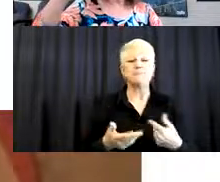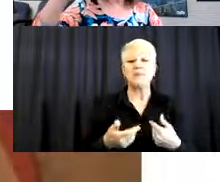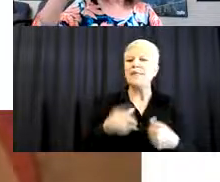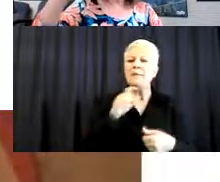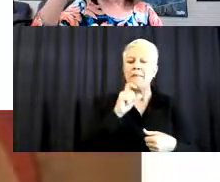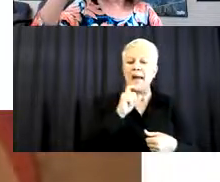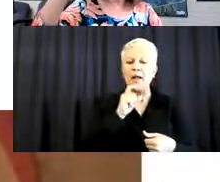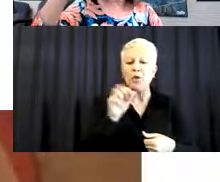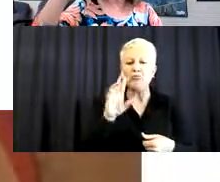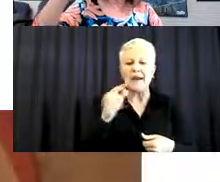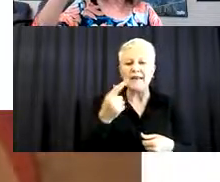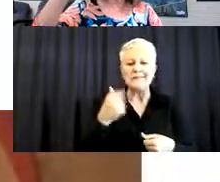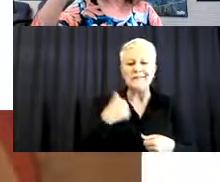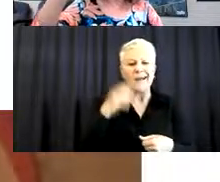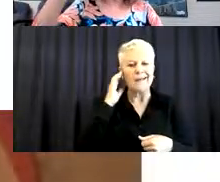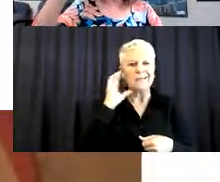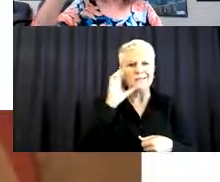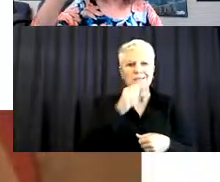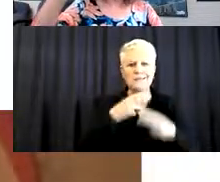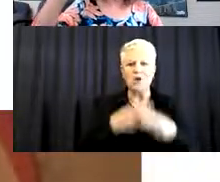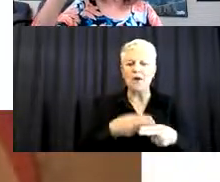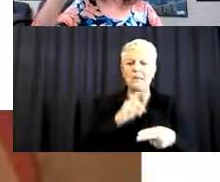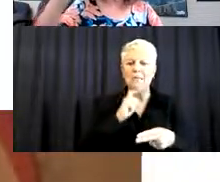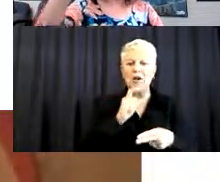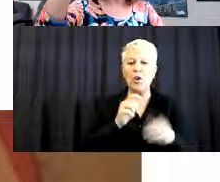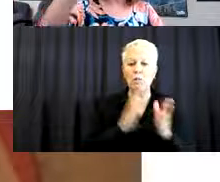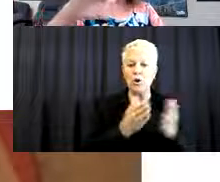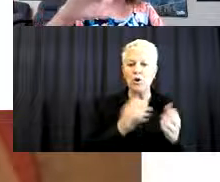metal rings. I guess they're called metal book rings that you can open and